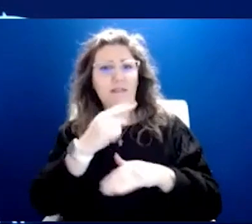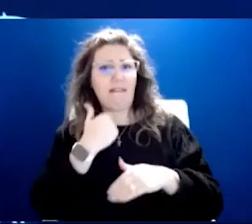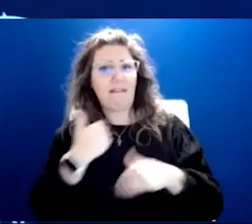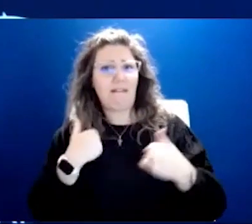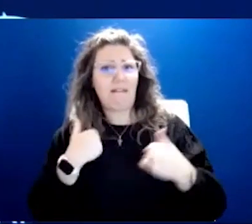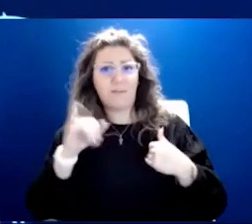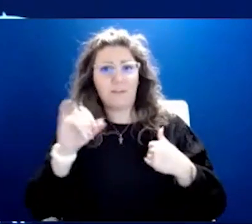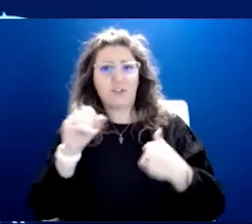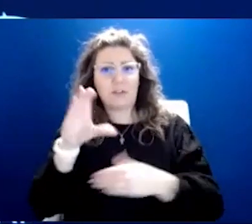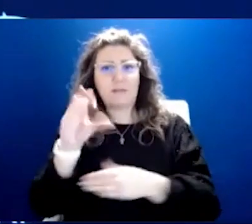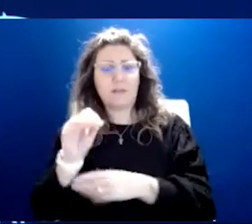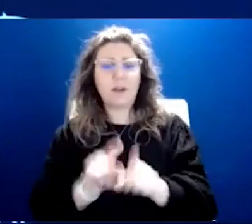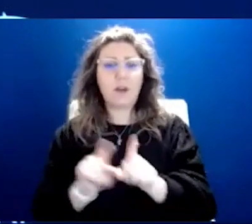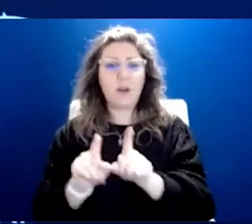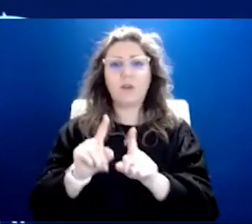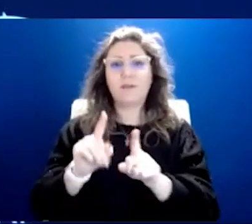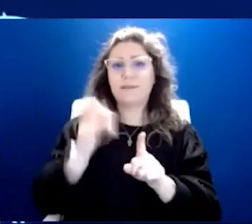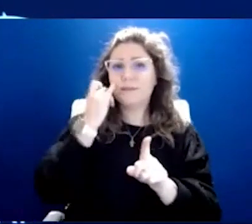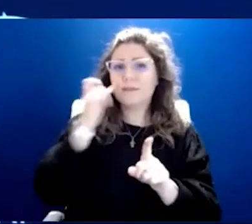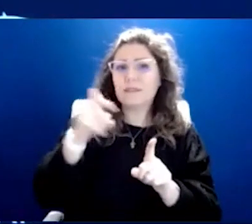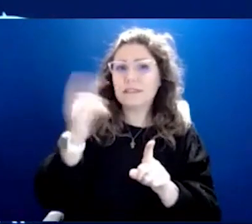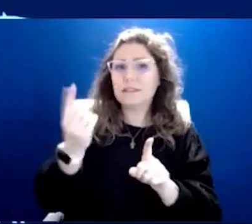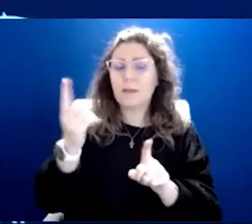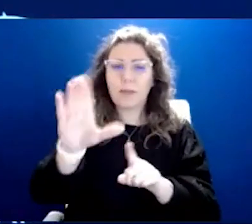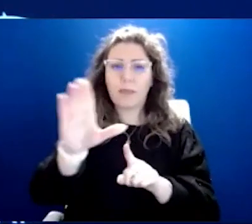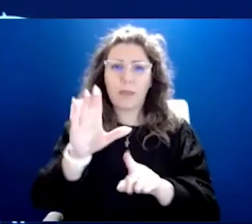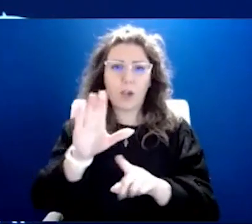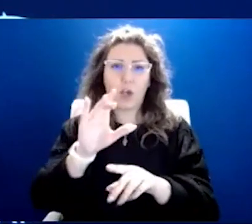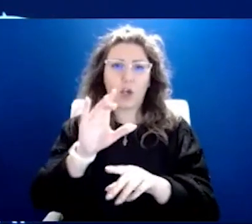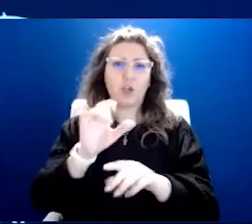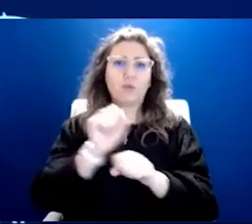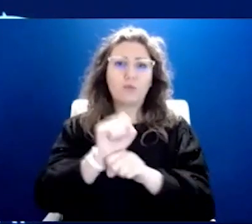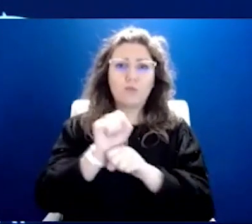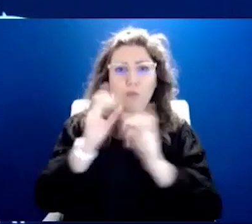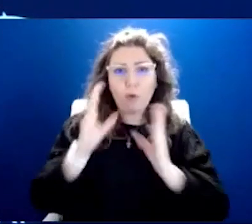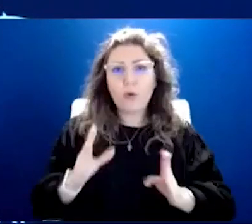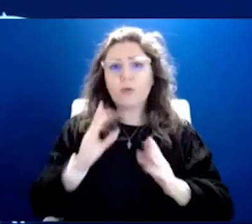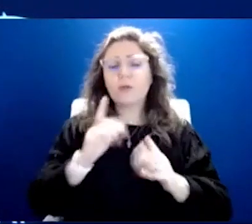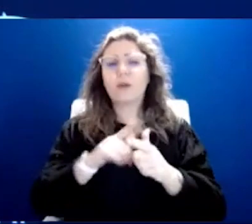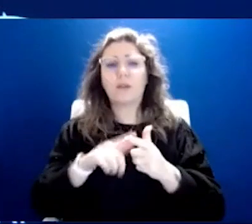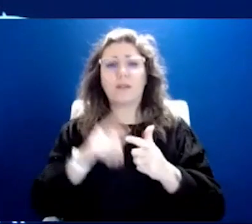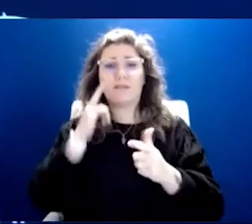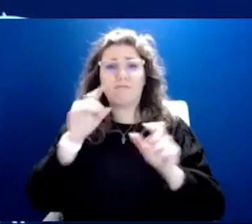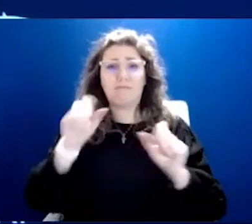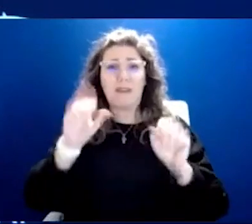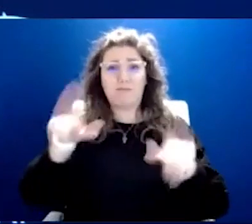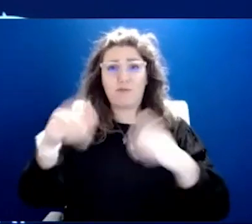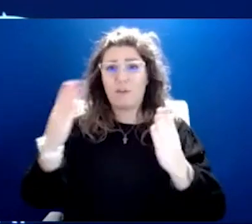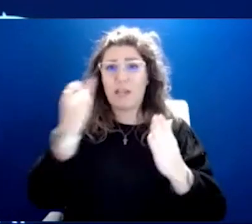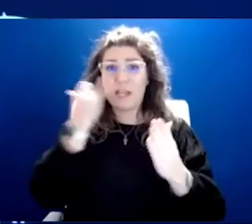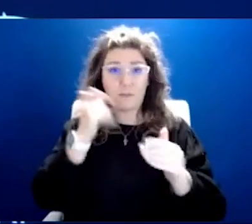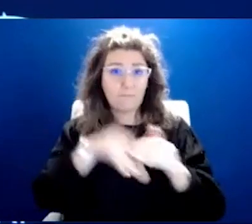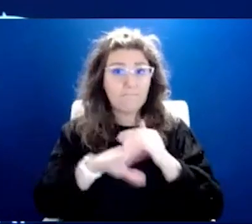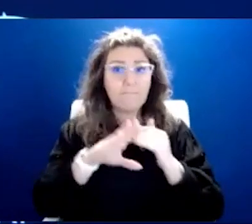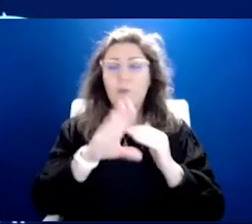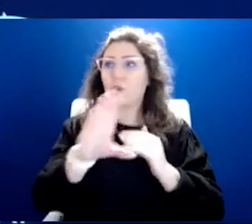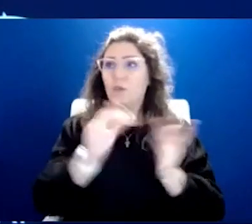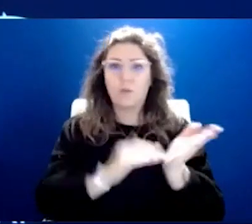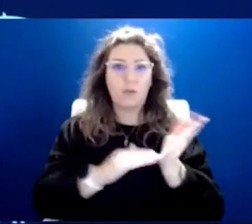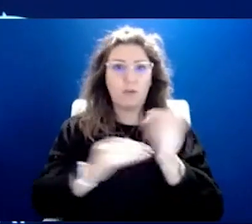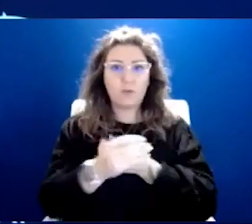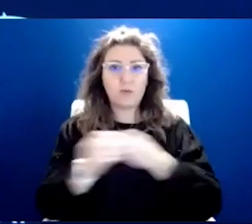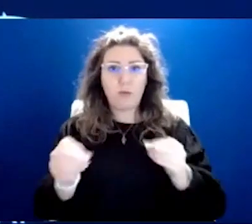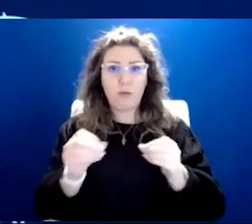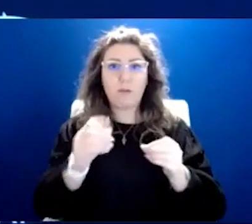if they need something for their employer, we can literally provide that to them. So if they can't get into their doctor's office in a week, they've got that